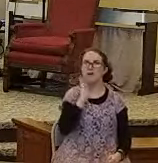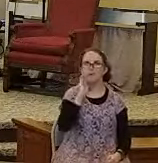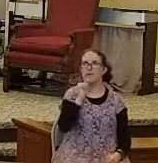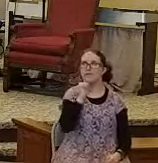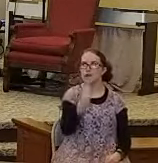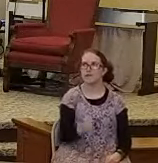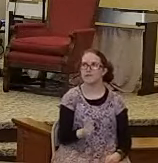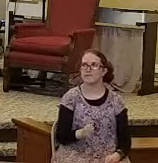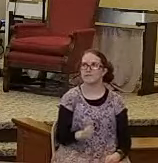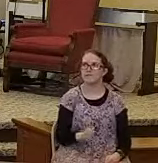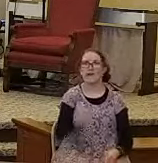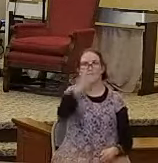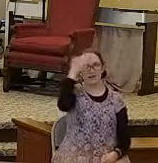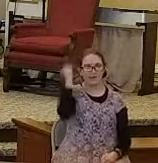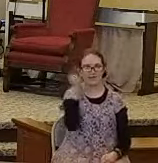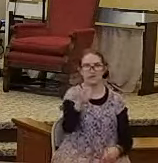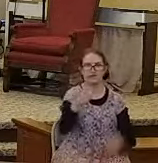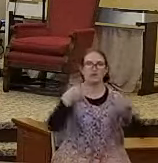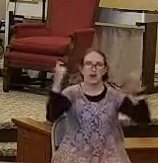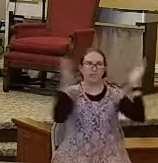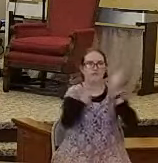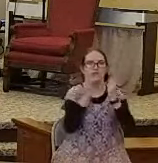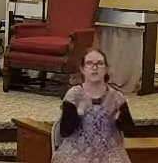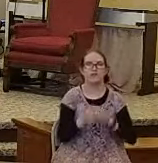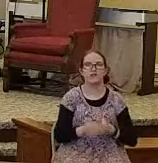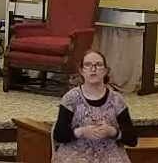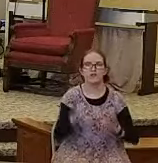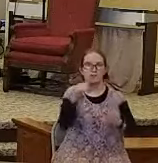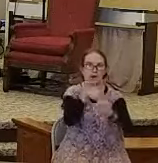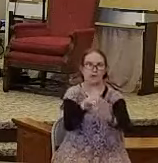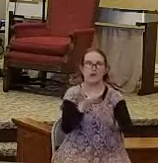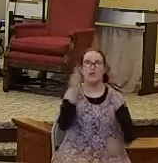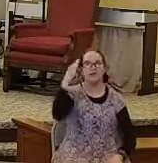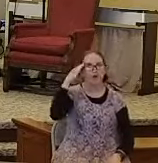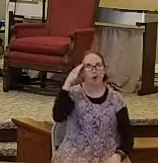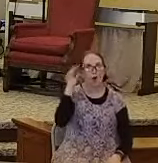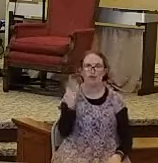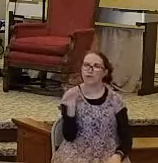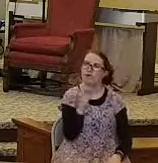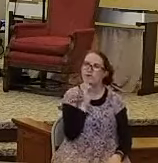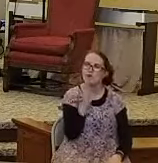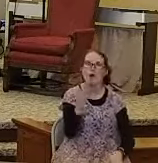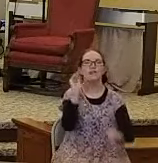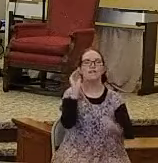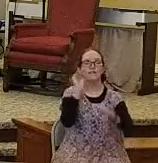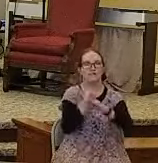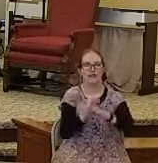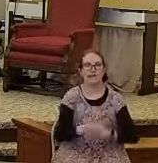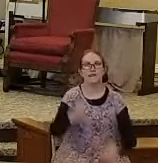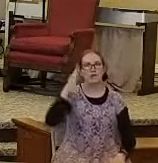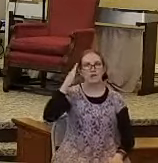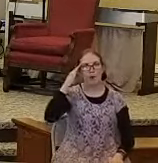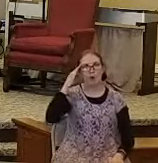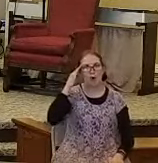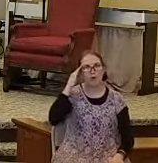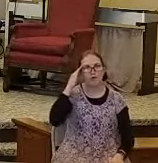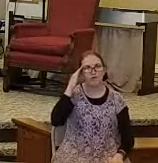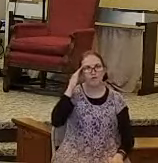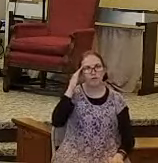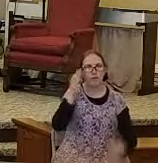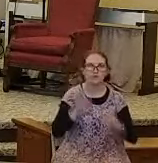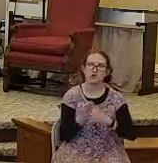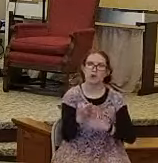forget. Amen. Hallelujah, Jesus, where you're at. He knows exactly where you're at tonight. He knows exactly what